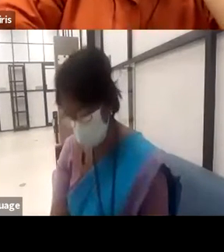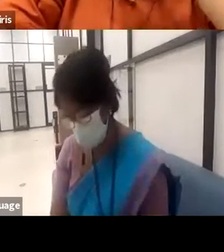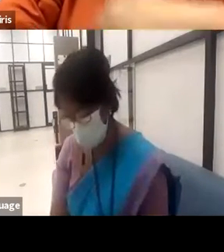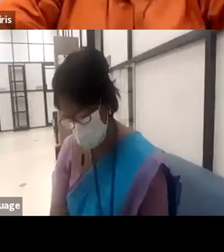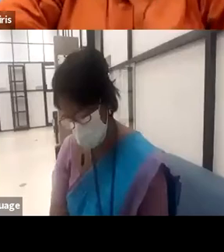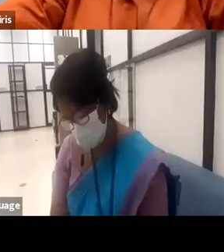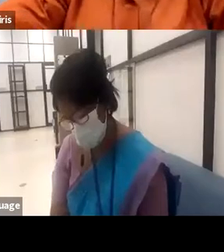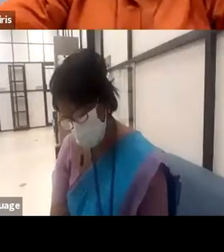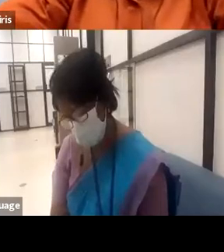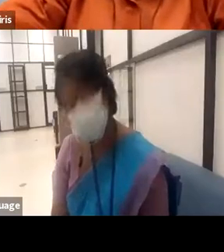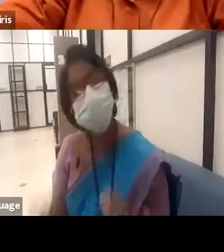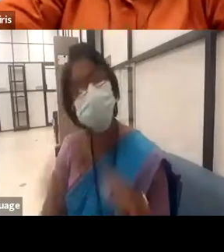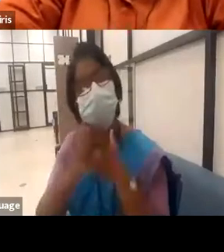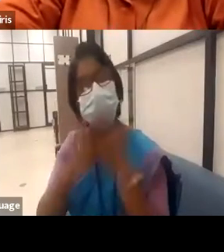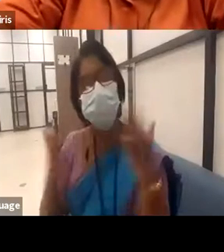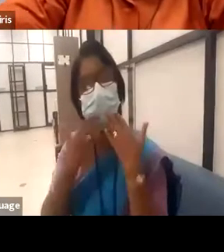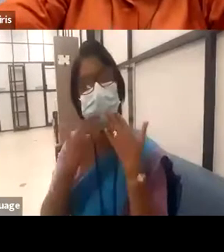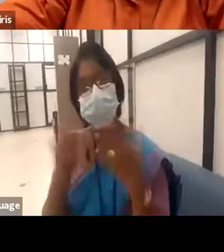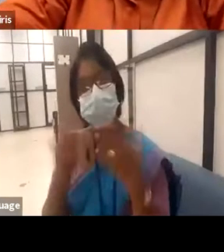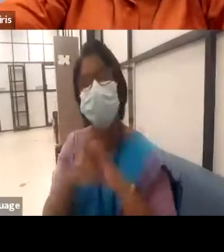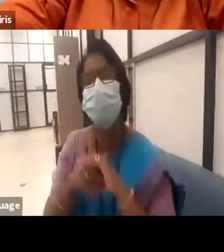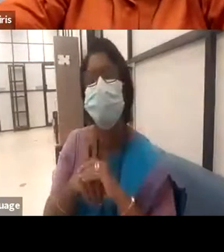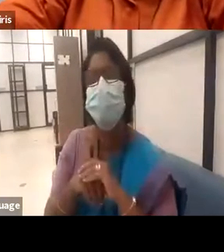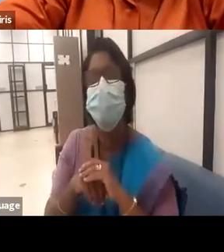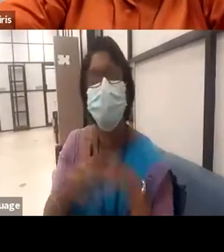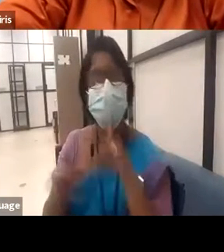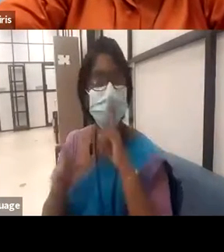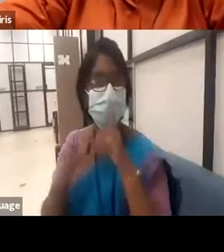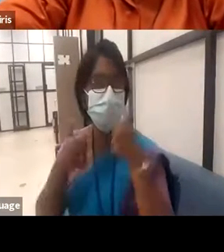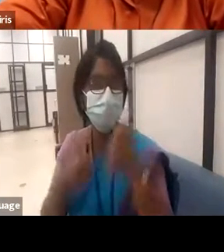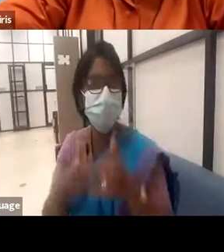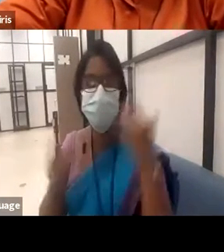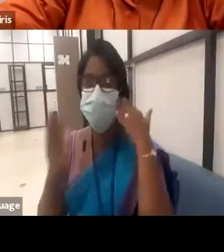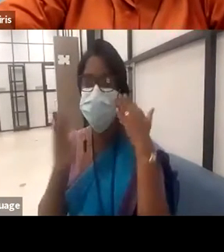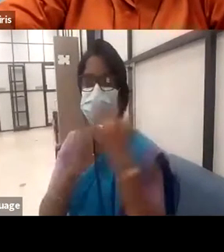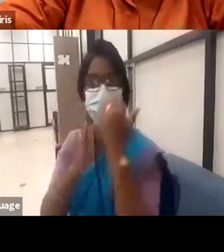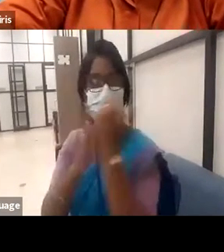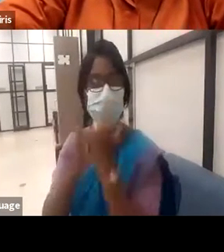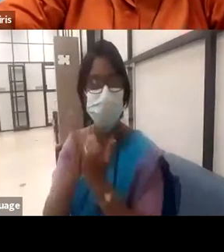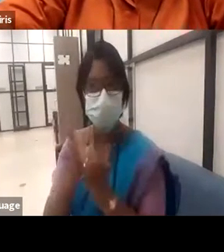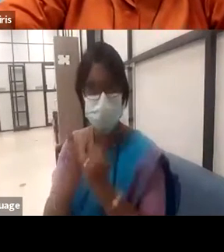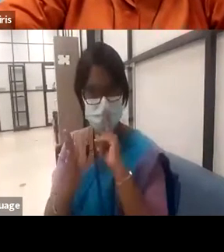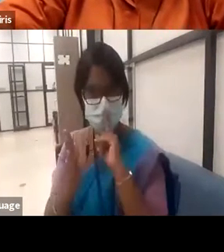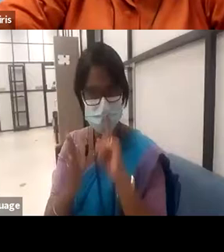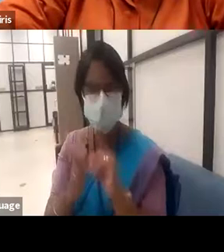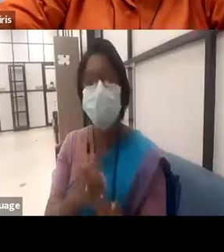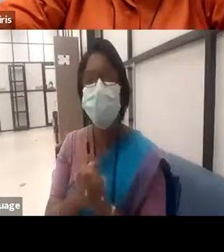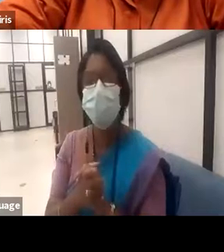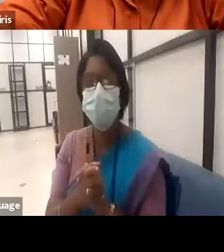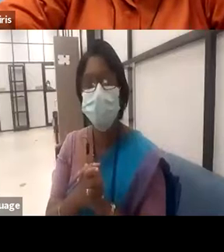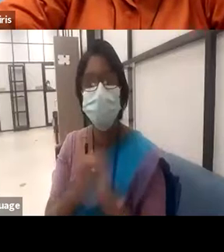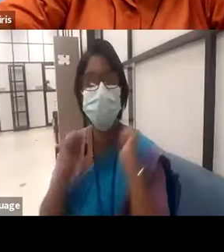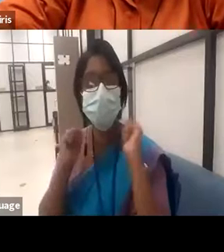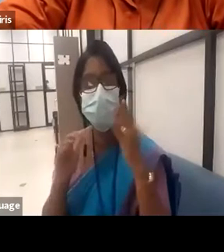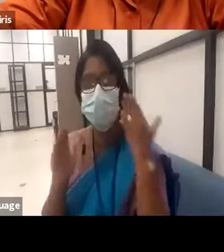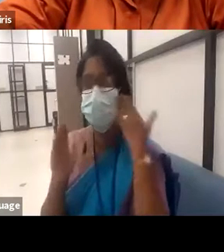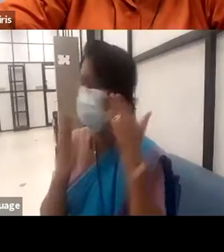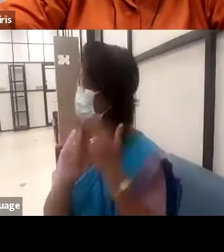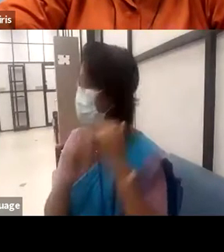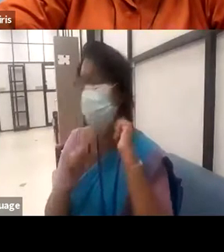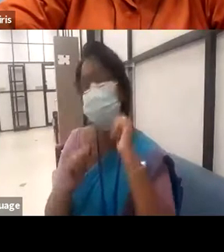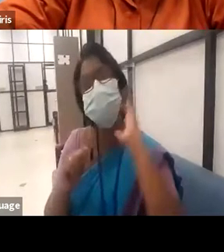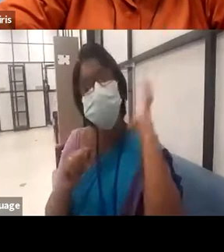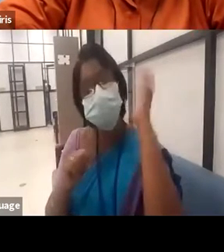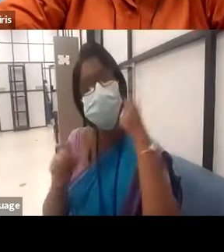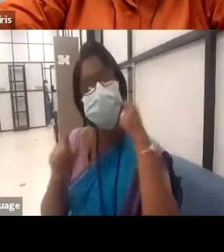the very bold statements you made in understanding the realities. And I think that's the key, right? If we don't take stock of where